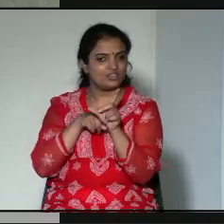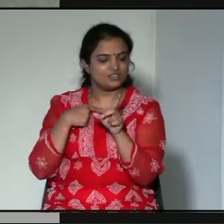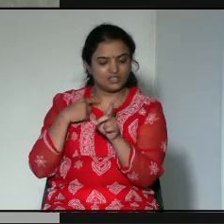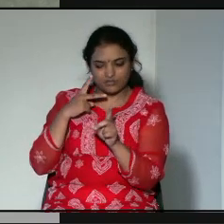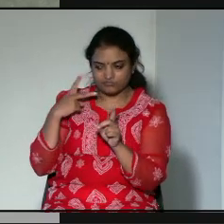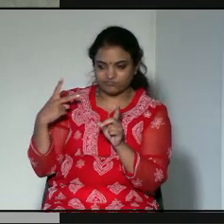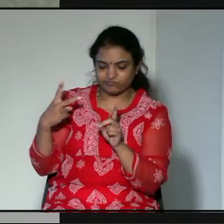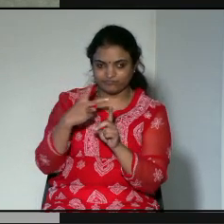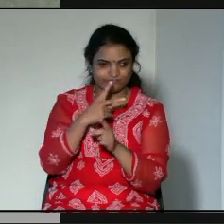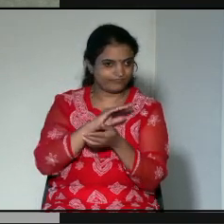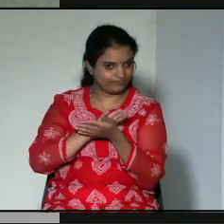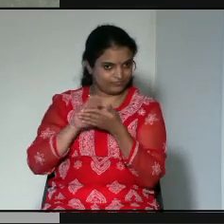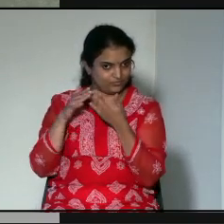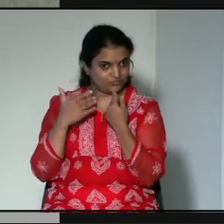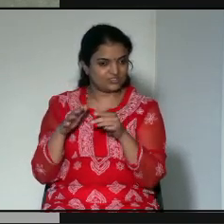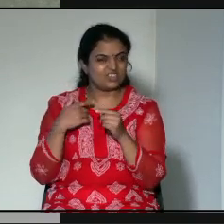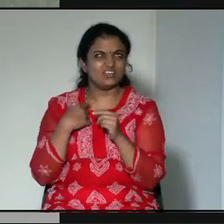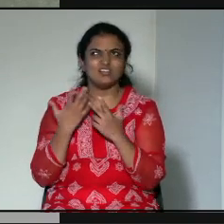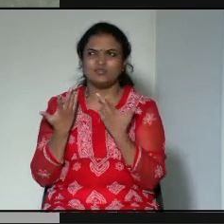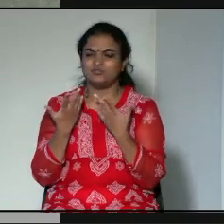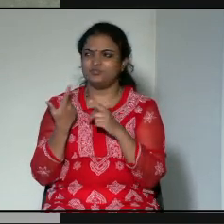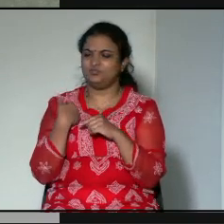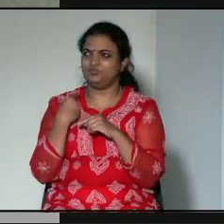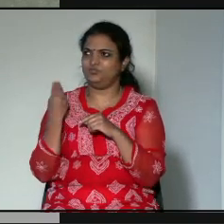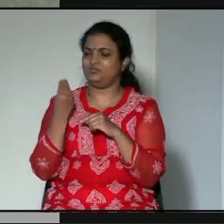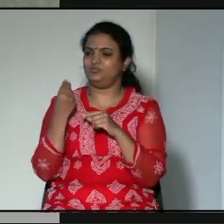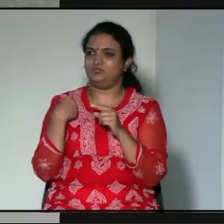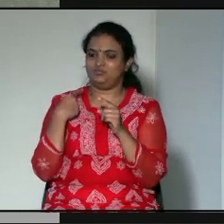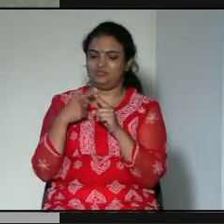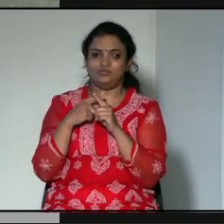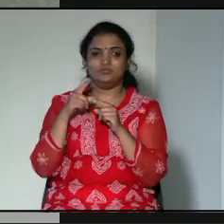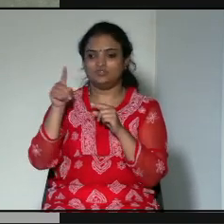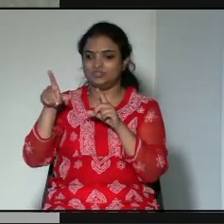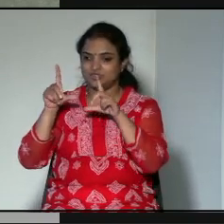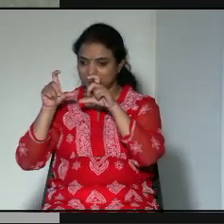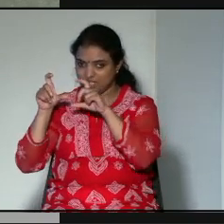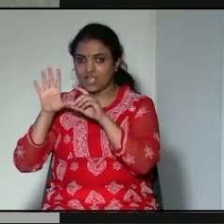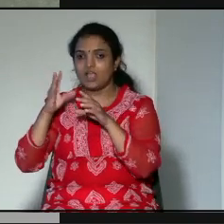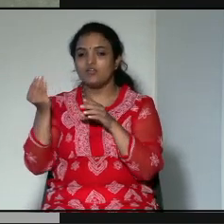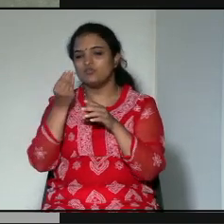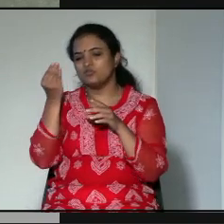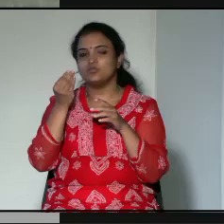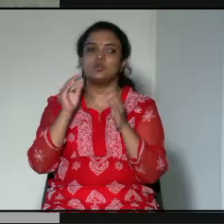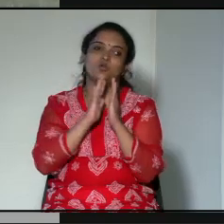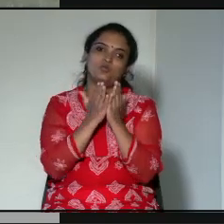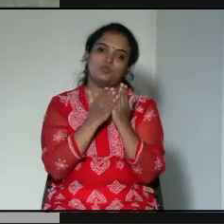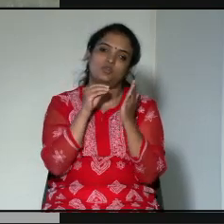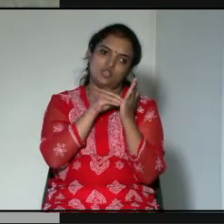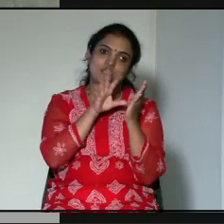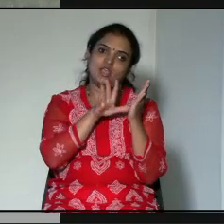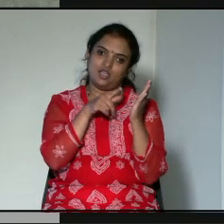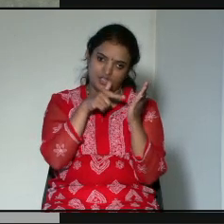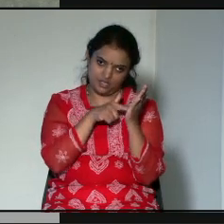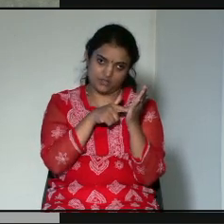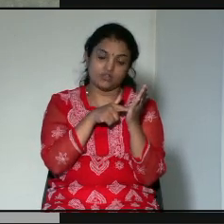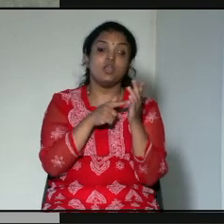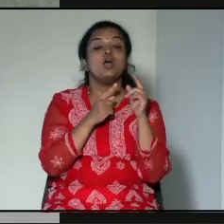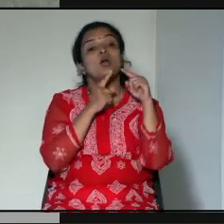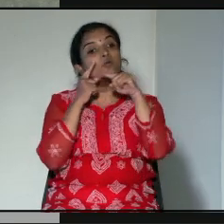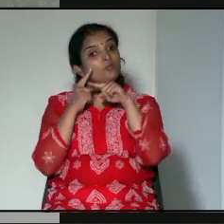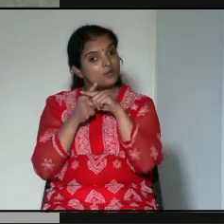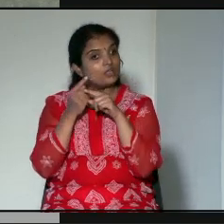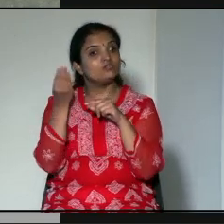think some of which are part of the book, and a few of which are also part of the exhibition